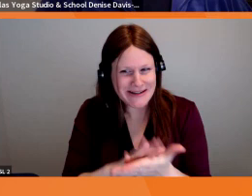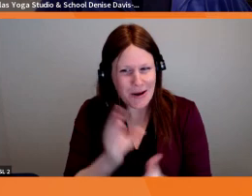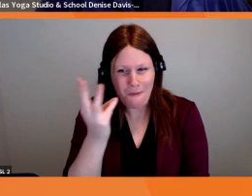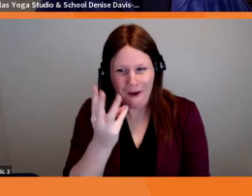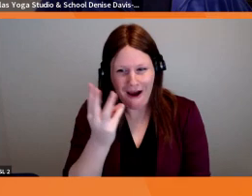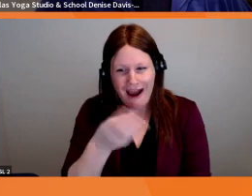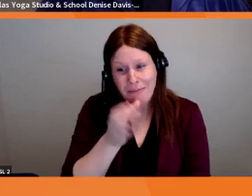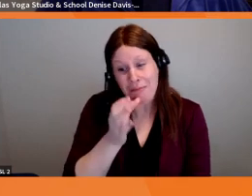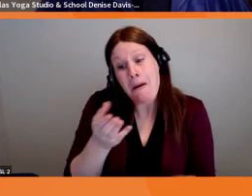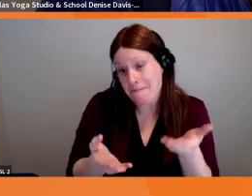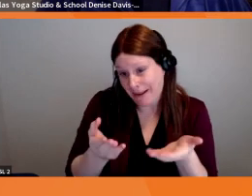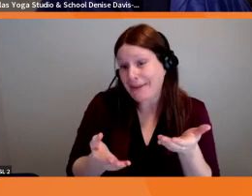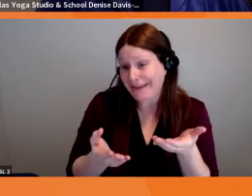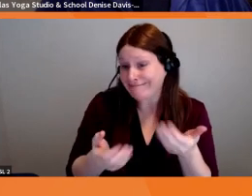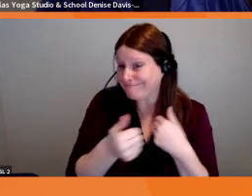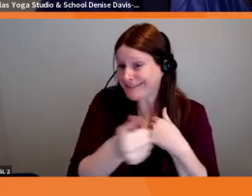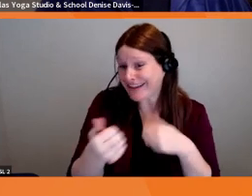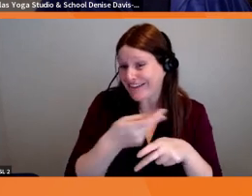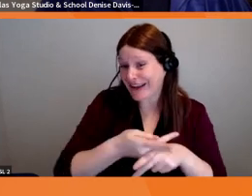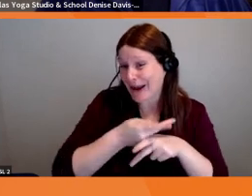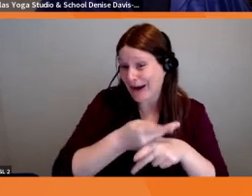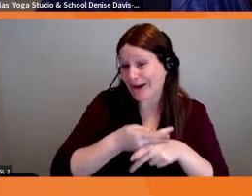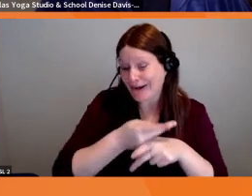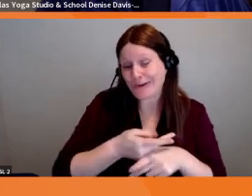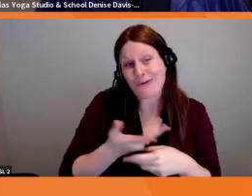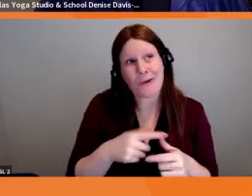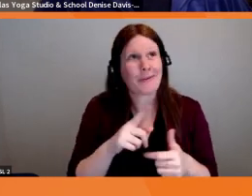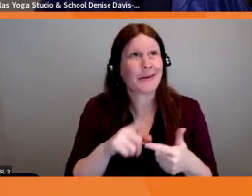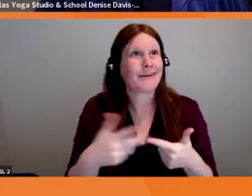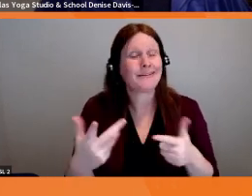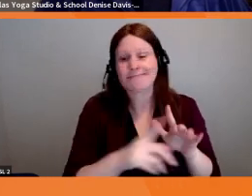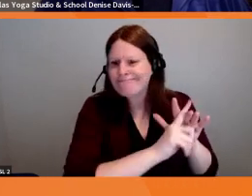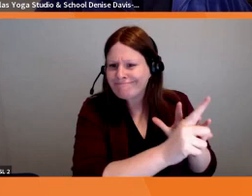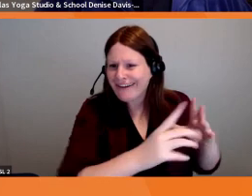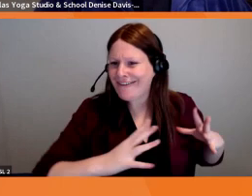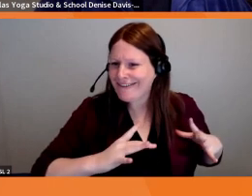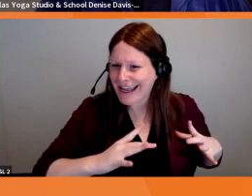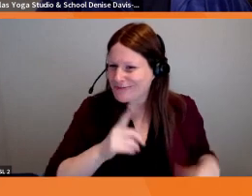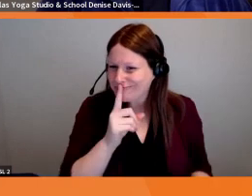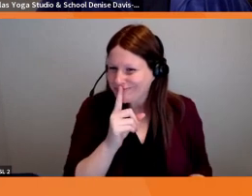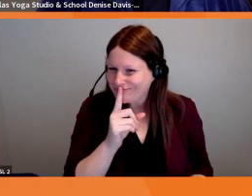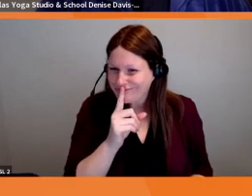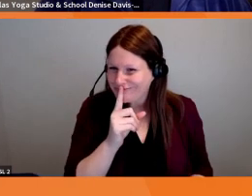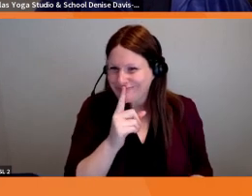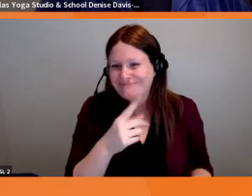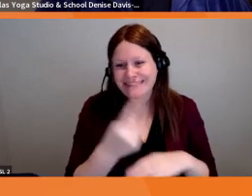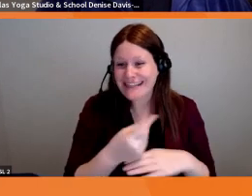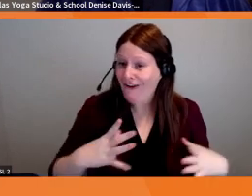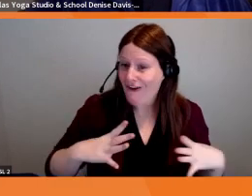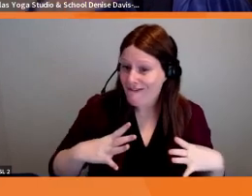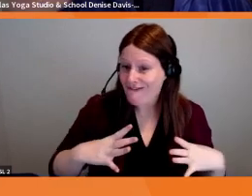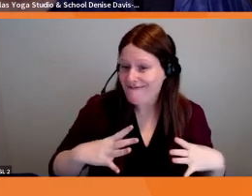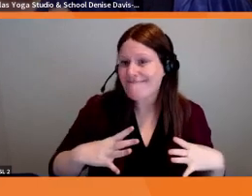be self-care too, right? Or, you know, taking a vacation. No one mentioned vacations, taking a day off, a day